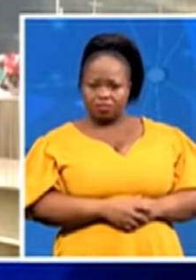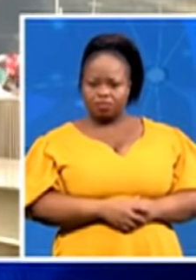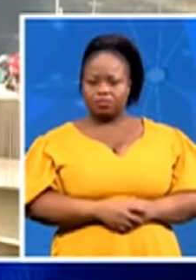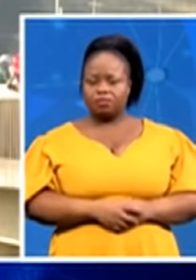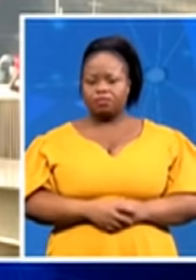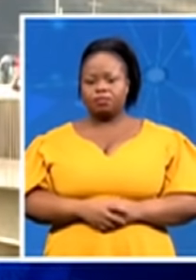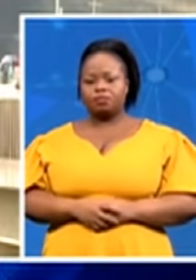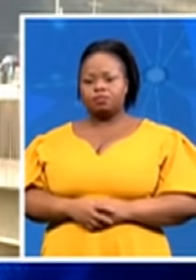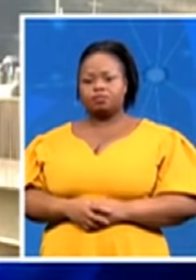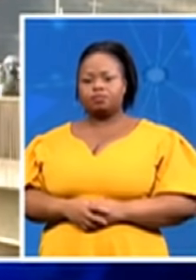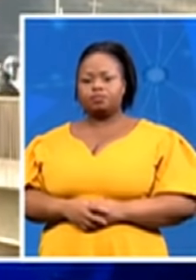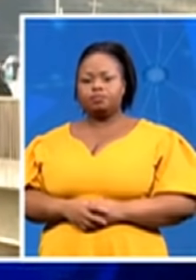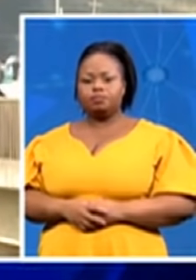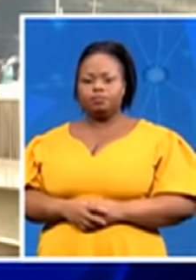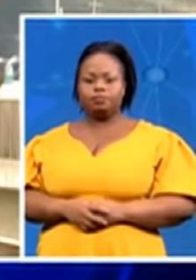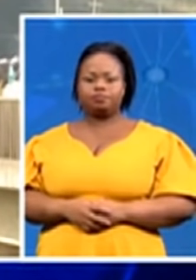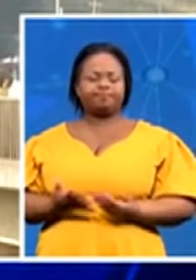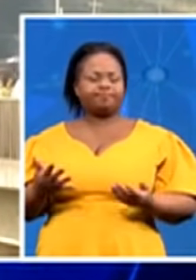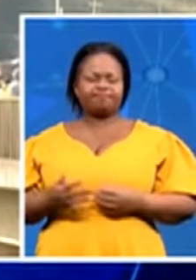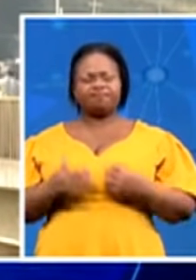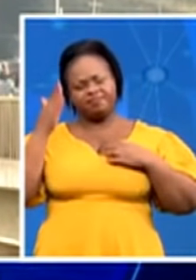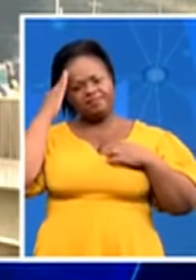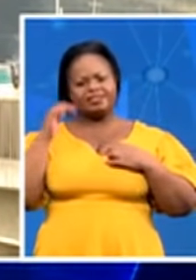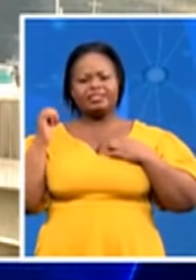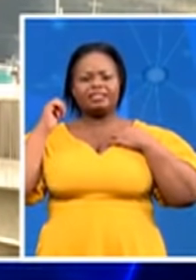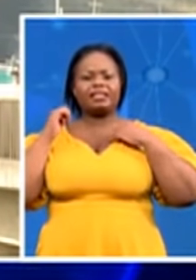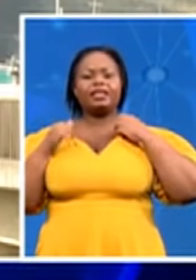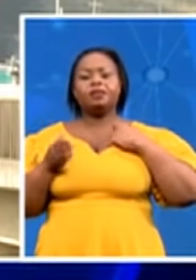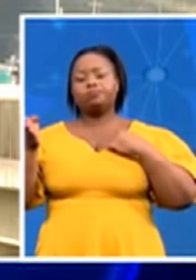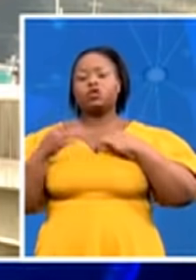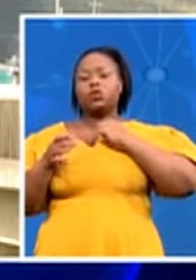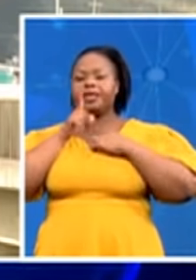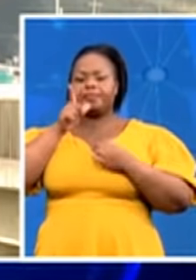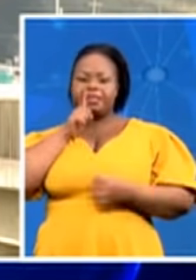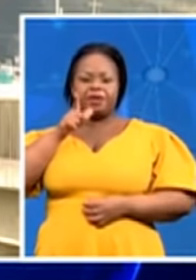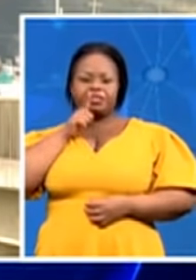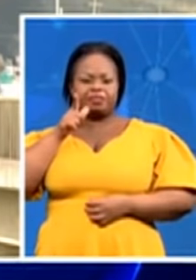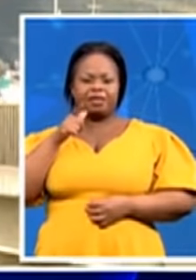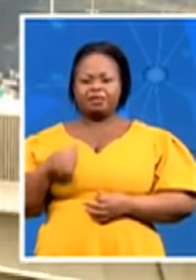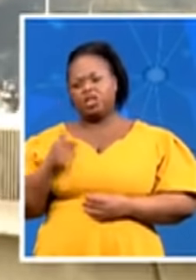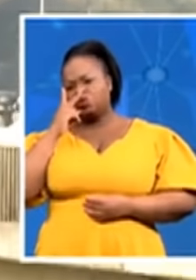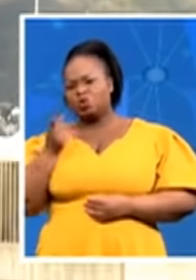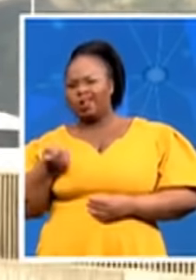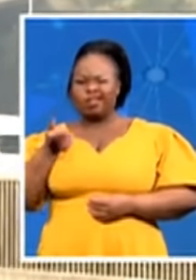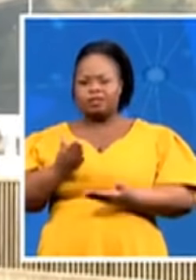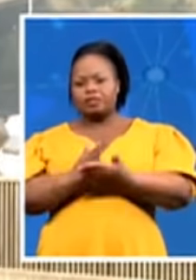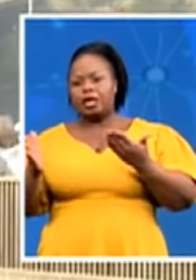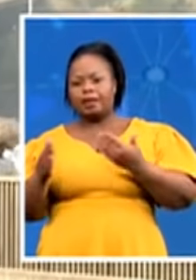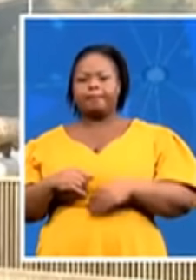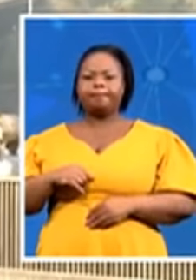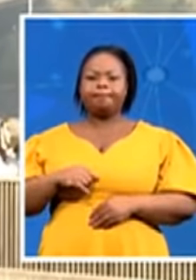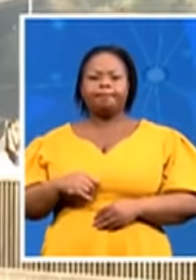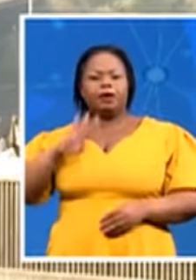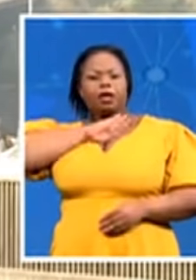You know, Sim, yesterday we were in Pietermaritzburg, and I did see some SANDF members stationed outside the provincial